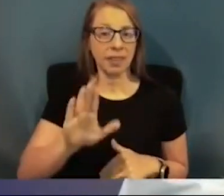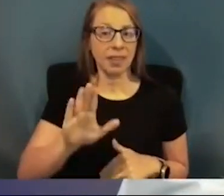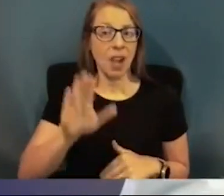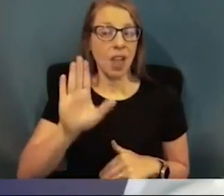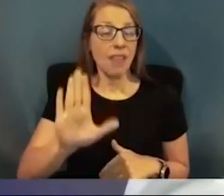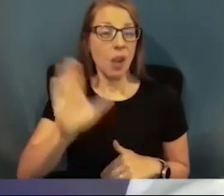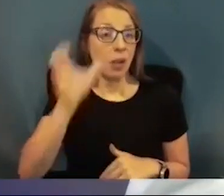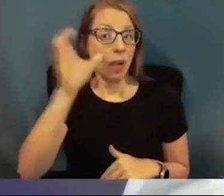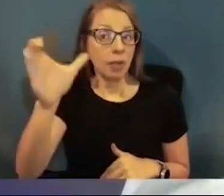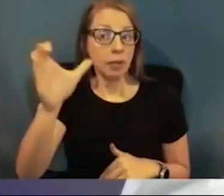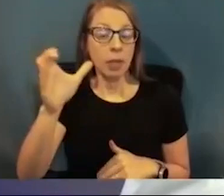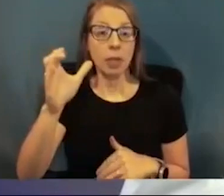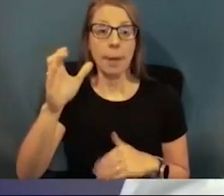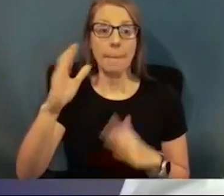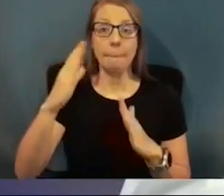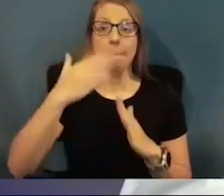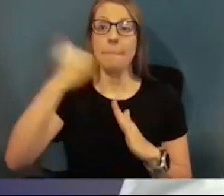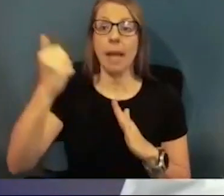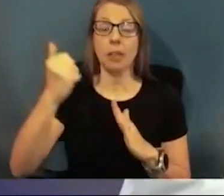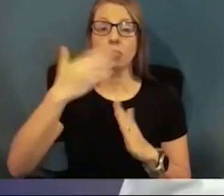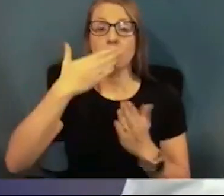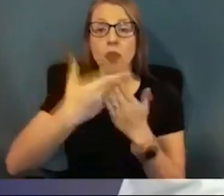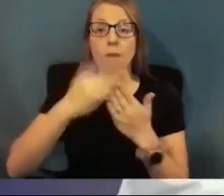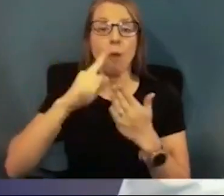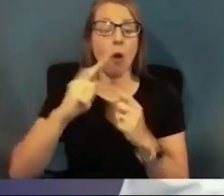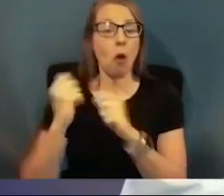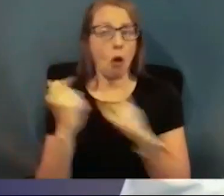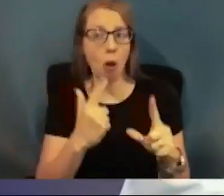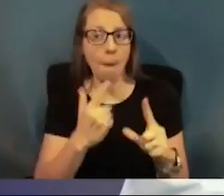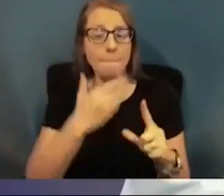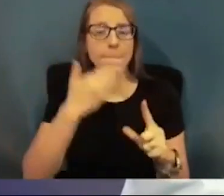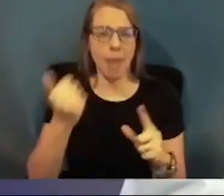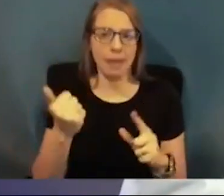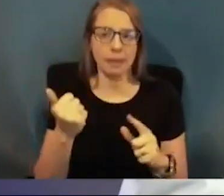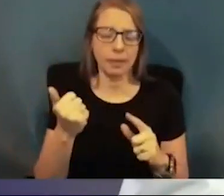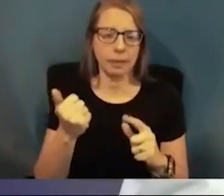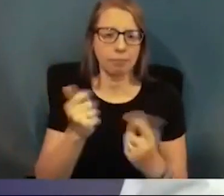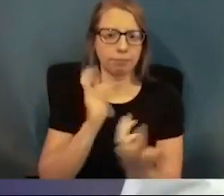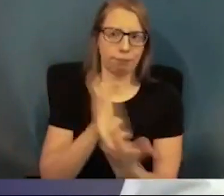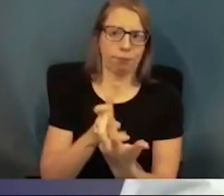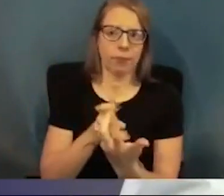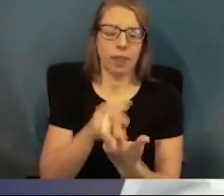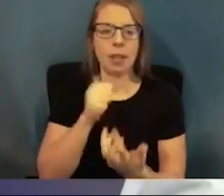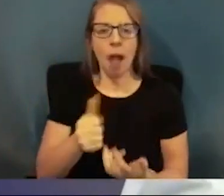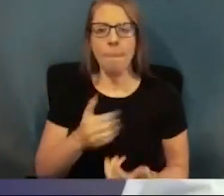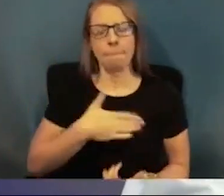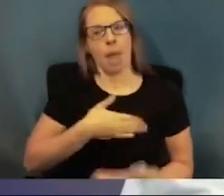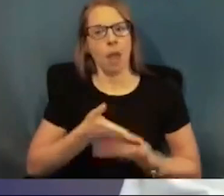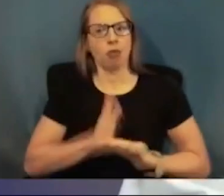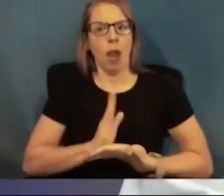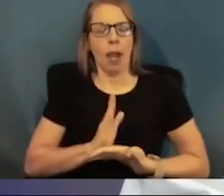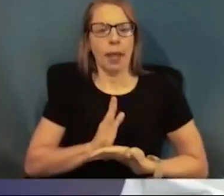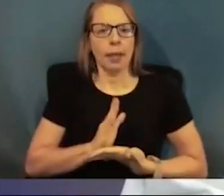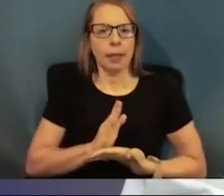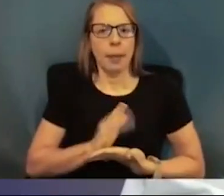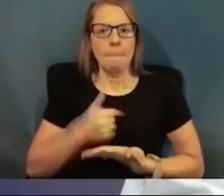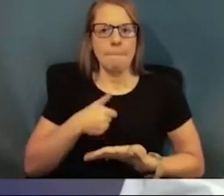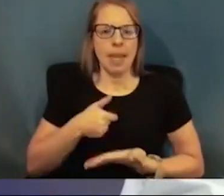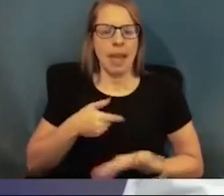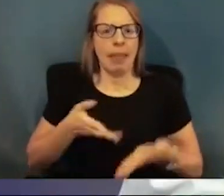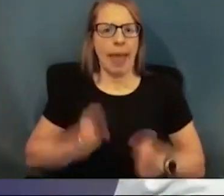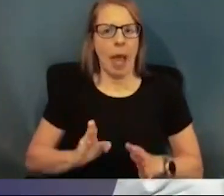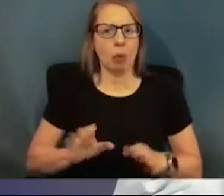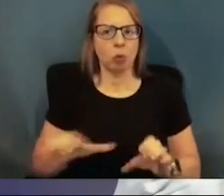tribe, for the whole community, not what is my right, not what am I allowed to do or not allowed to